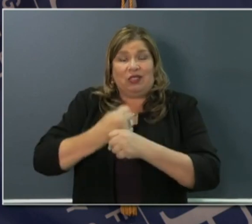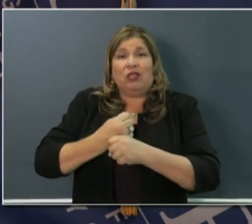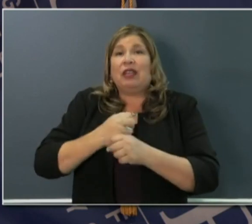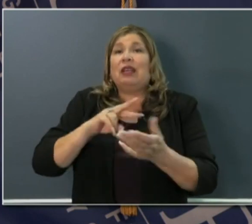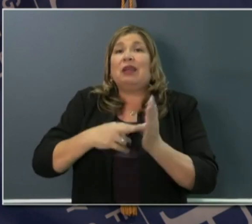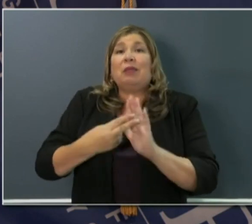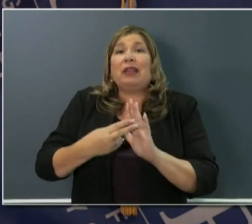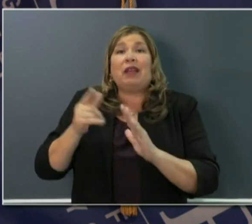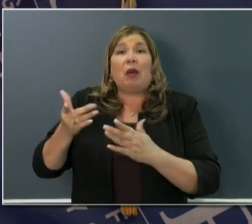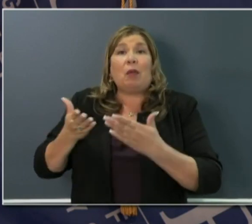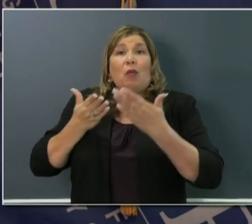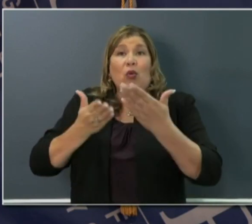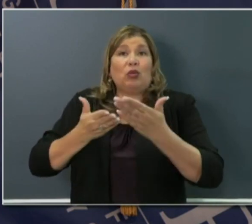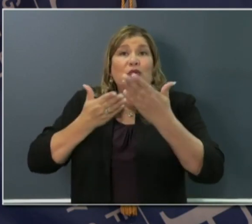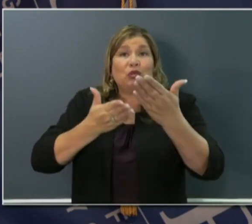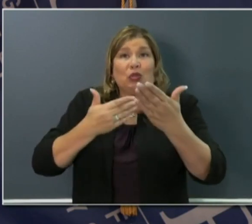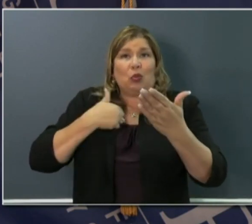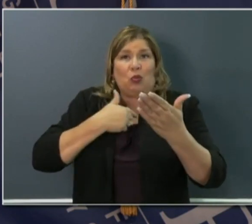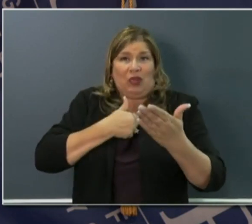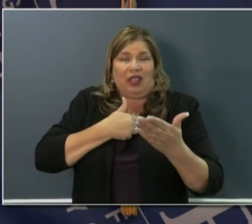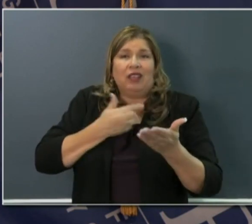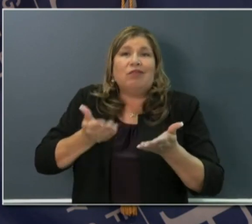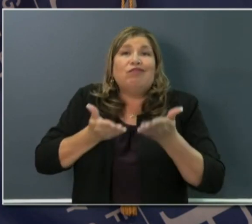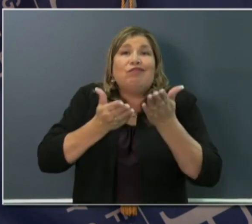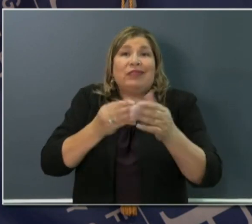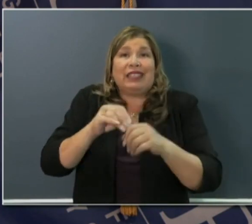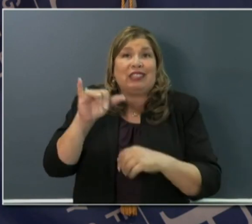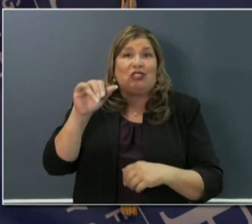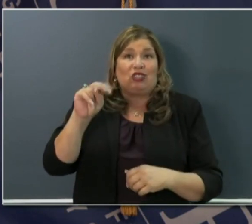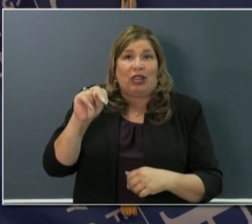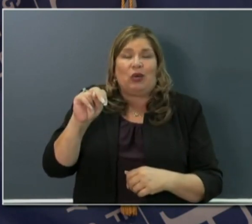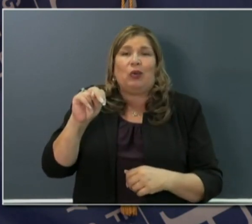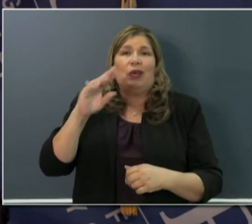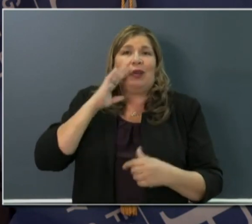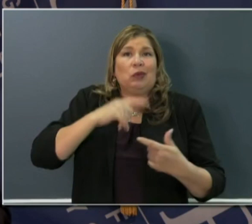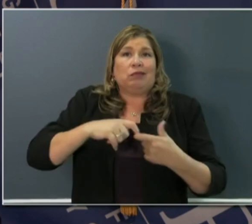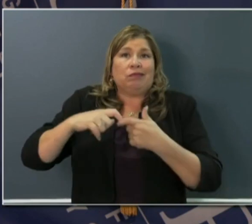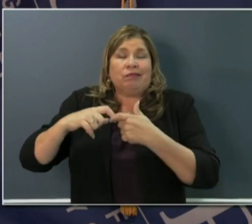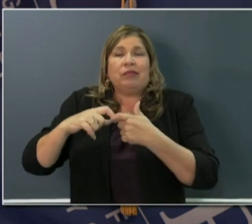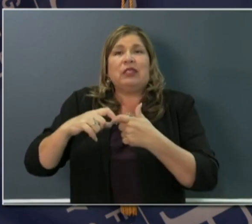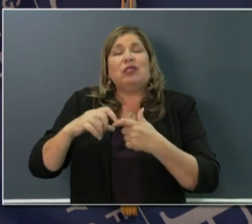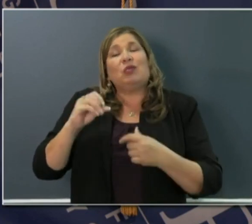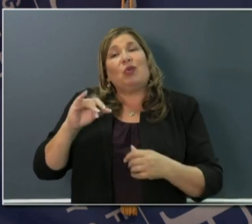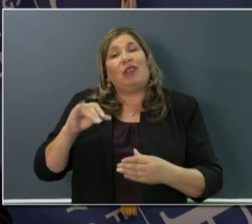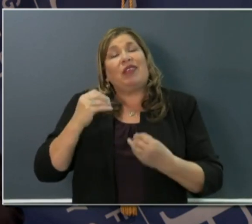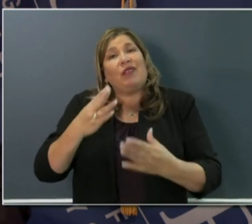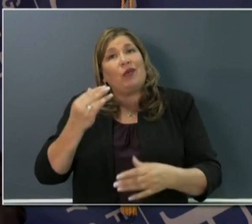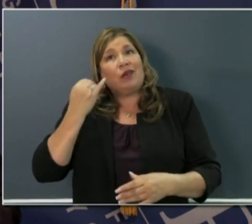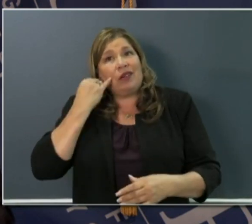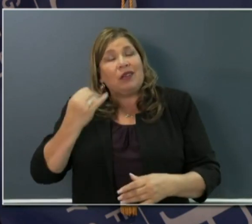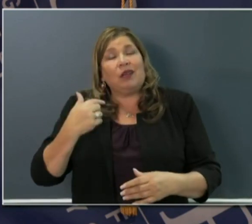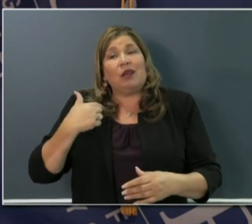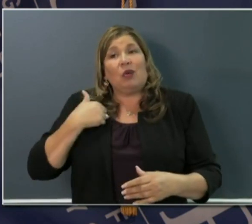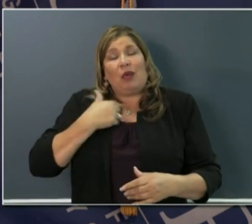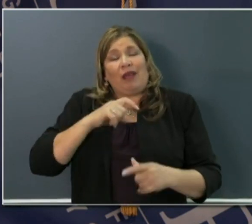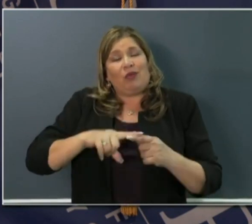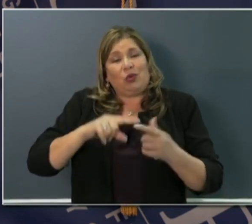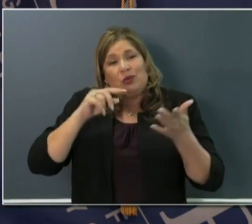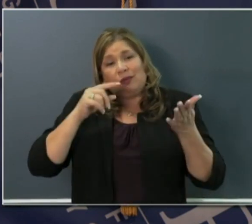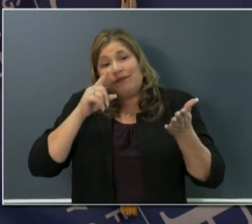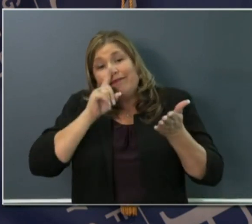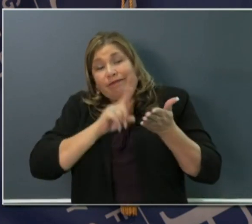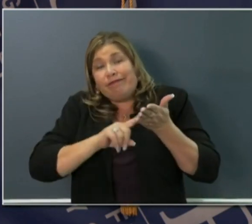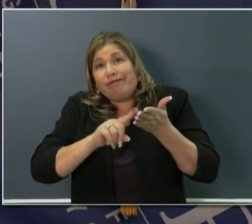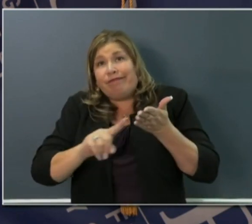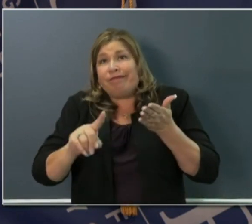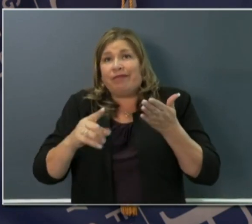we advanced in our January numbers. And so it gives you an indication that we will have to look through this